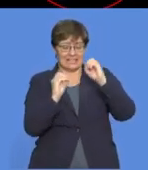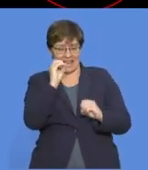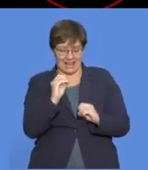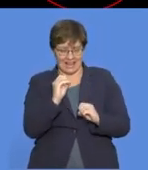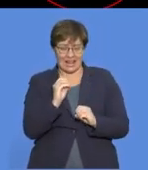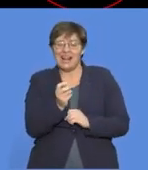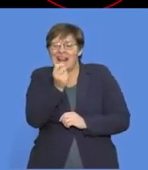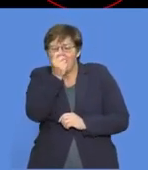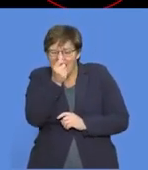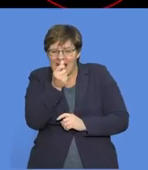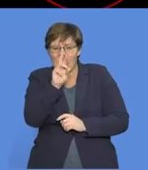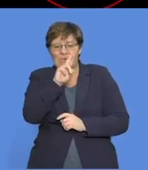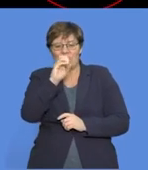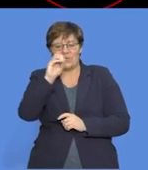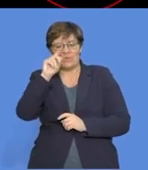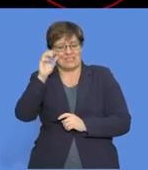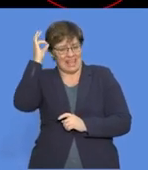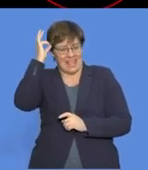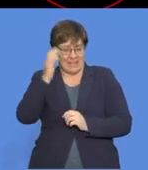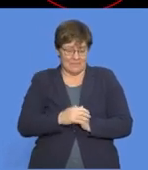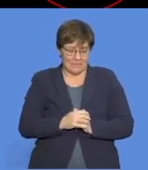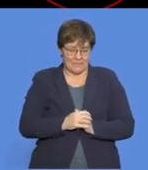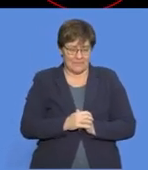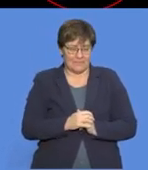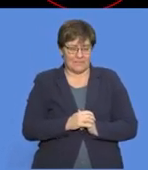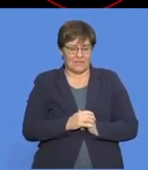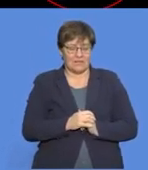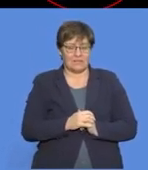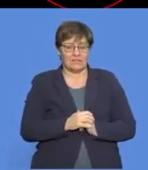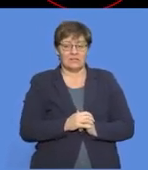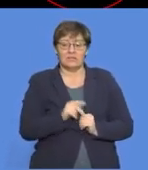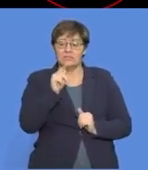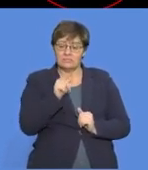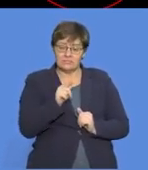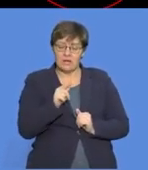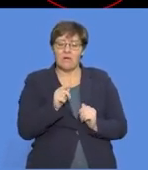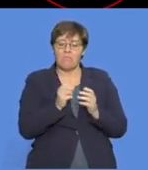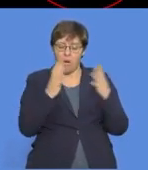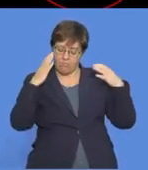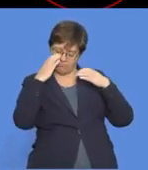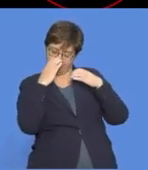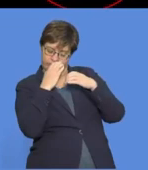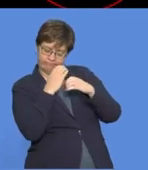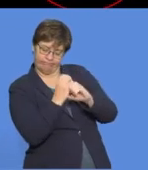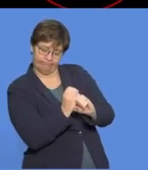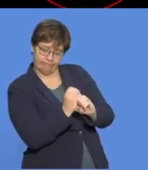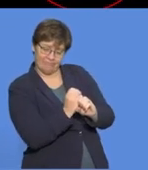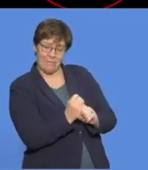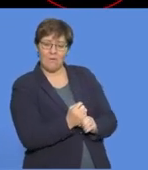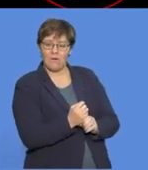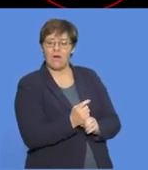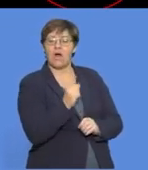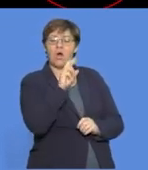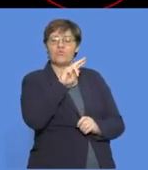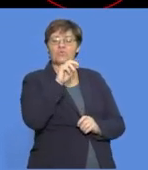tiny root hairs. And here is an enlarged picture of a root hair.